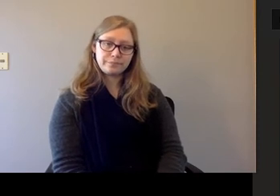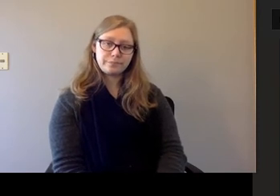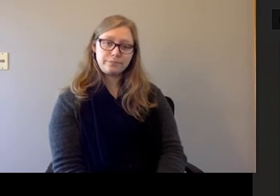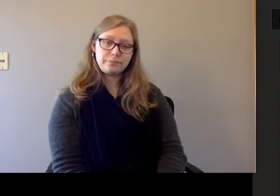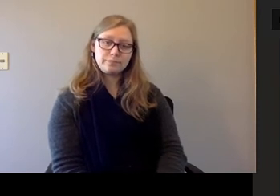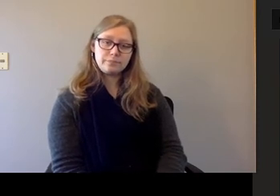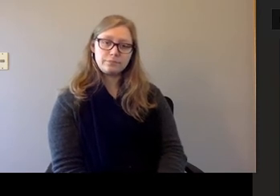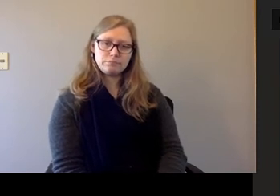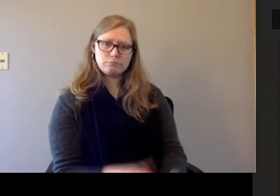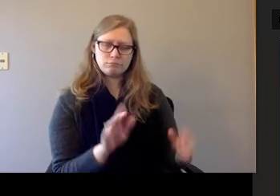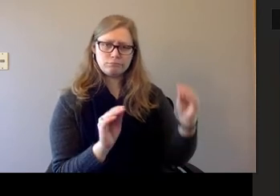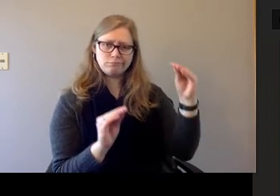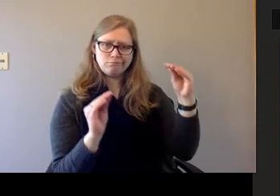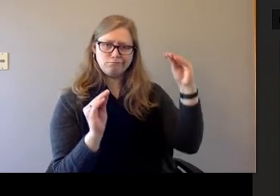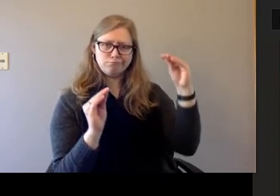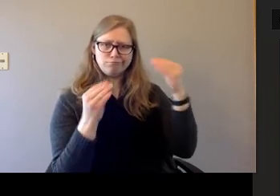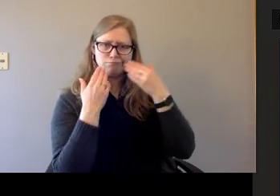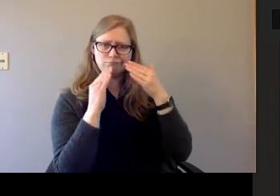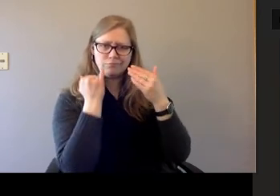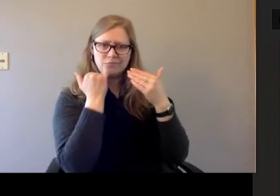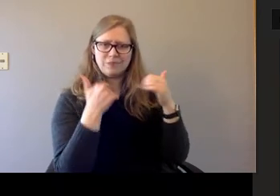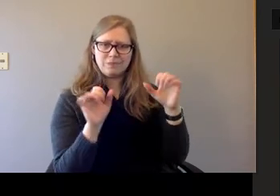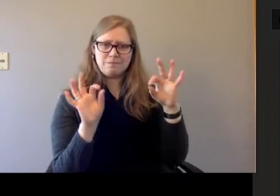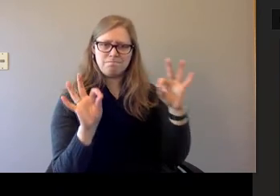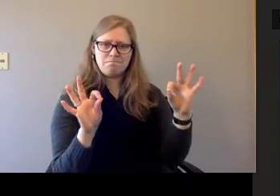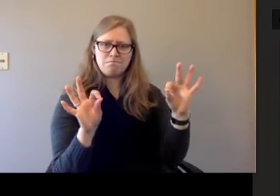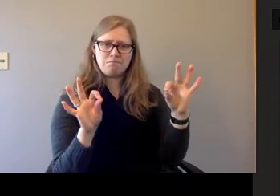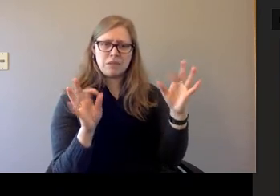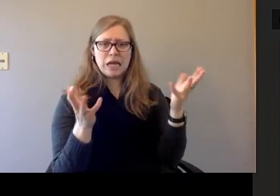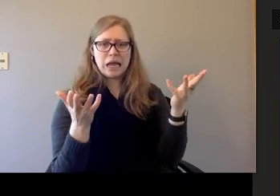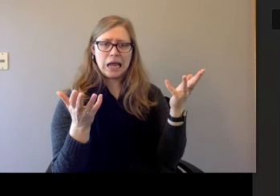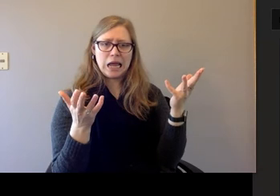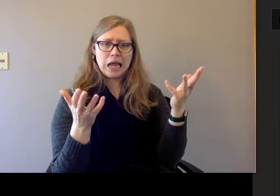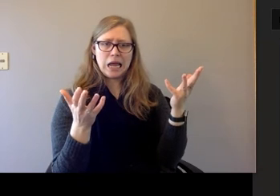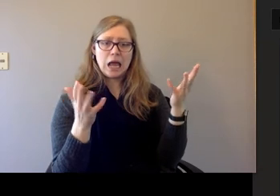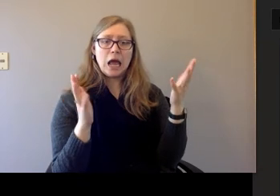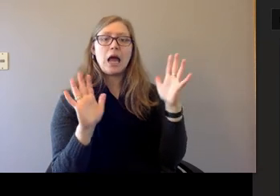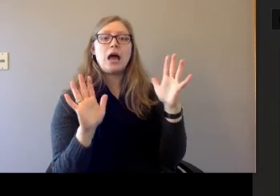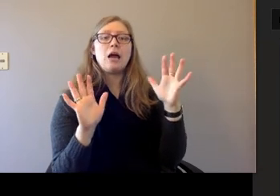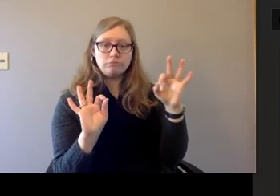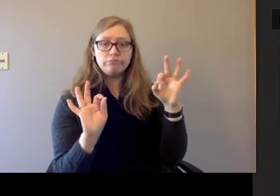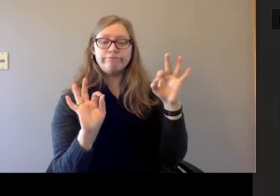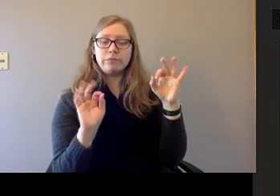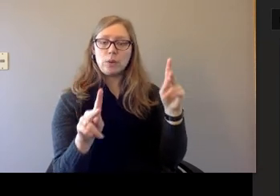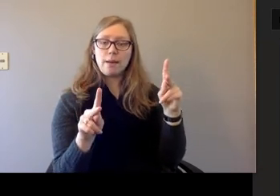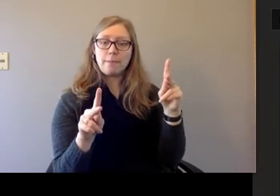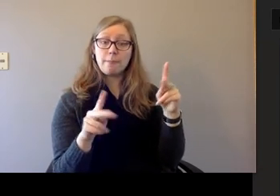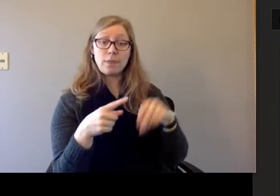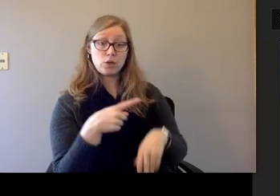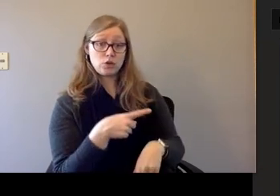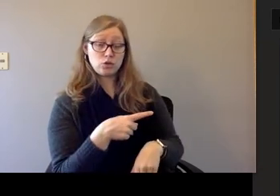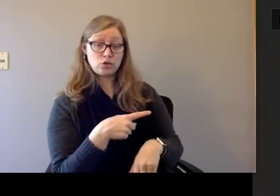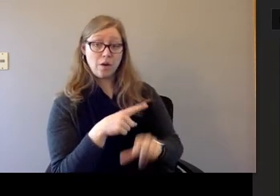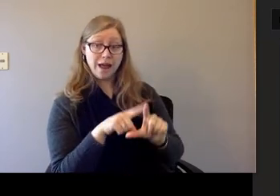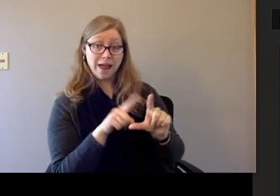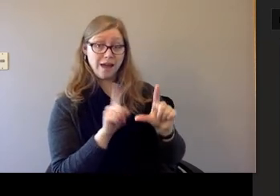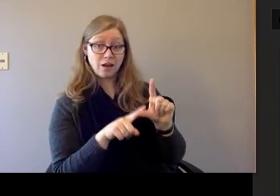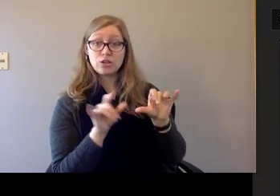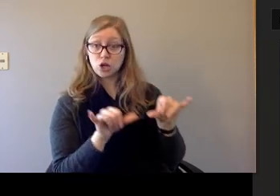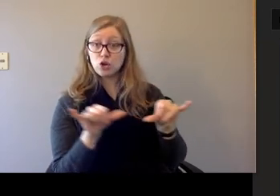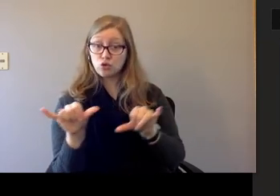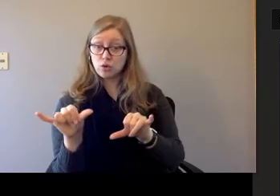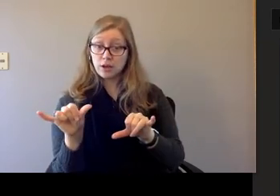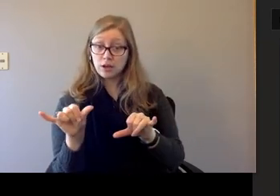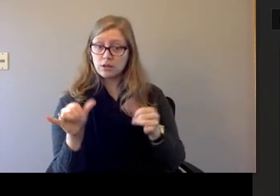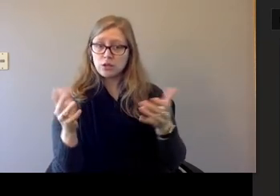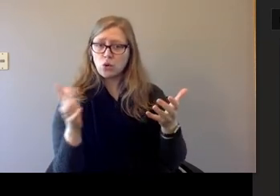I don't know if I can. Yeah, I guess I can move it. There we go. All right, and so those angles are congruent. And so